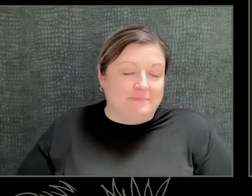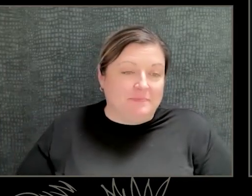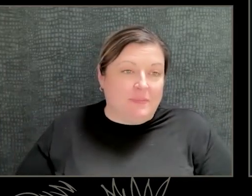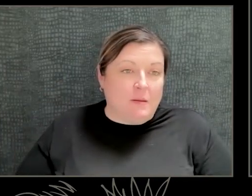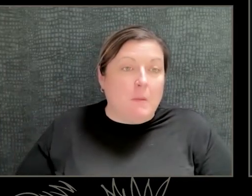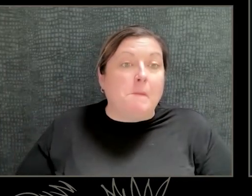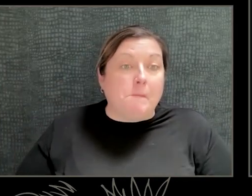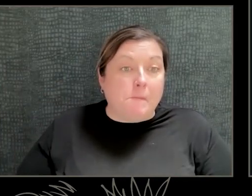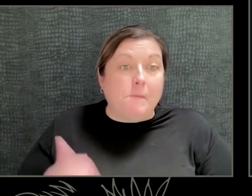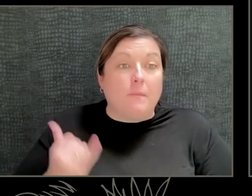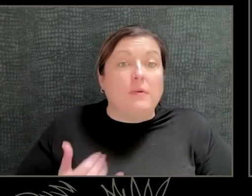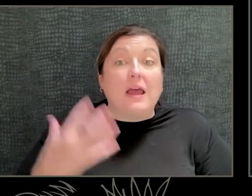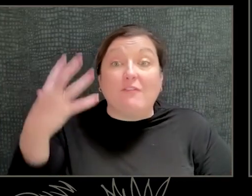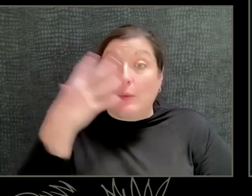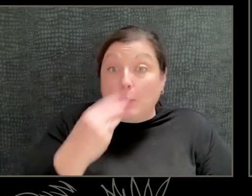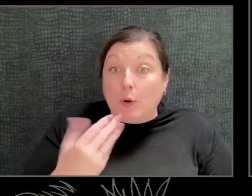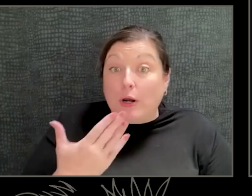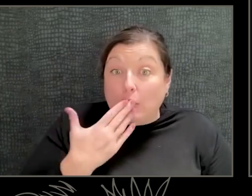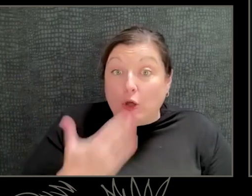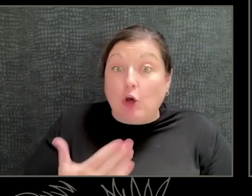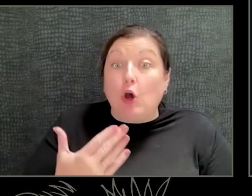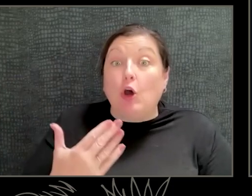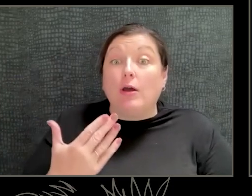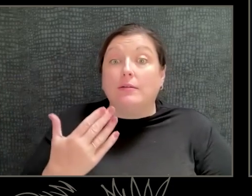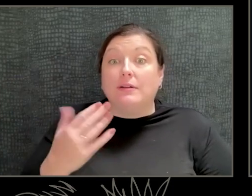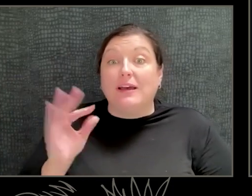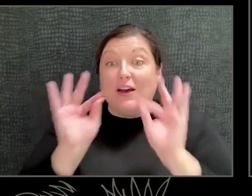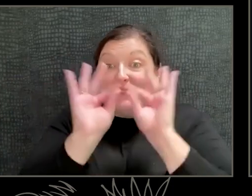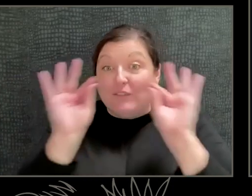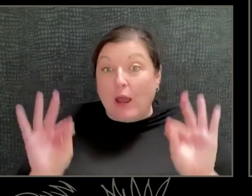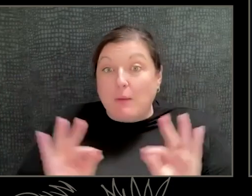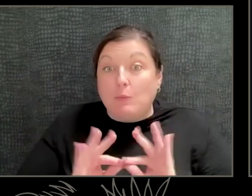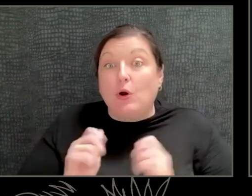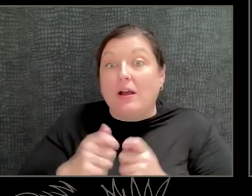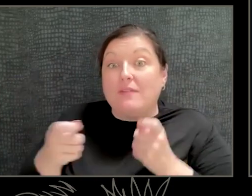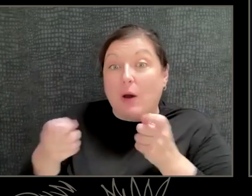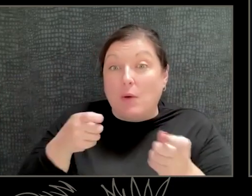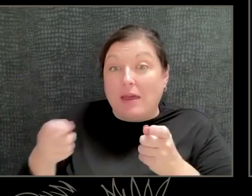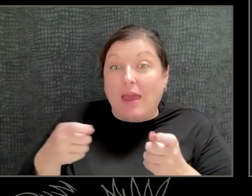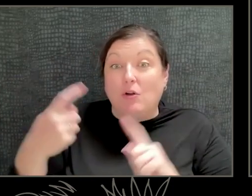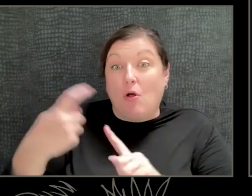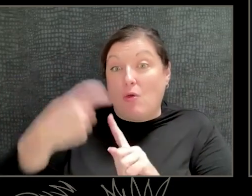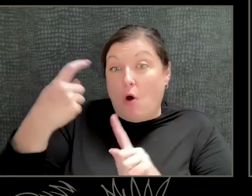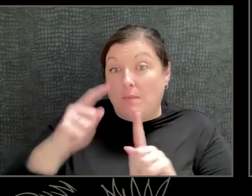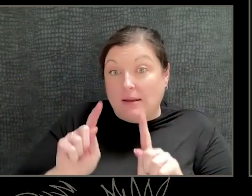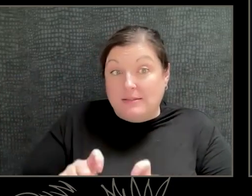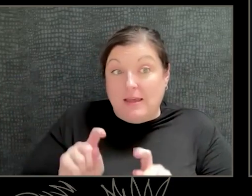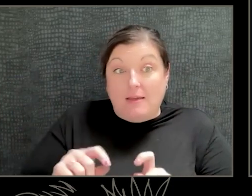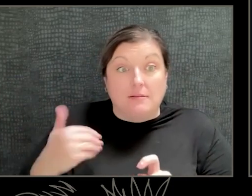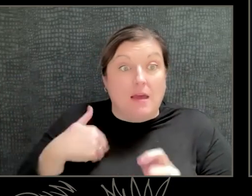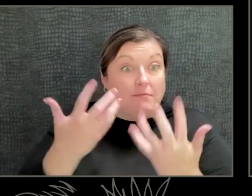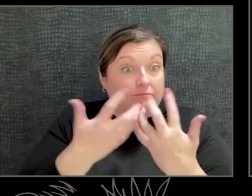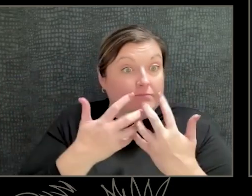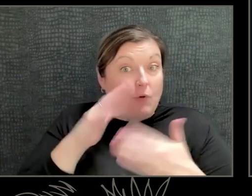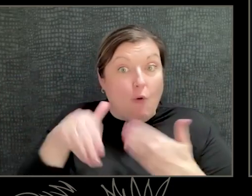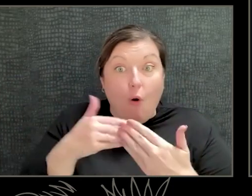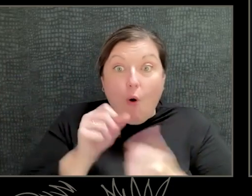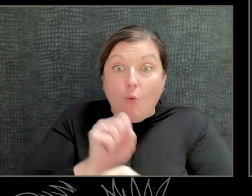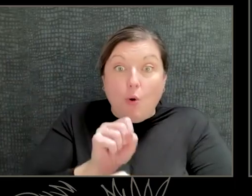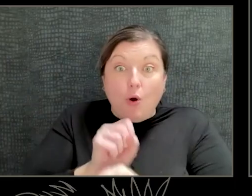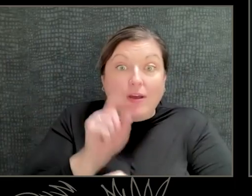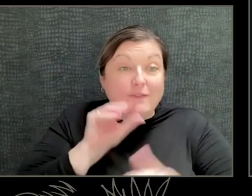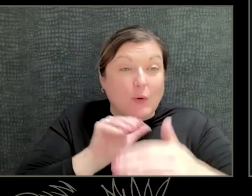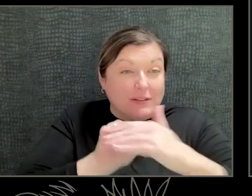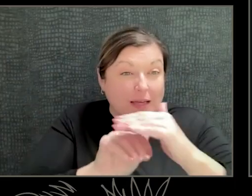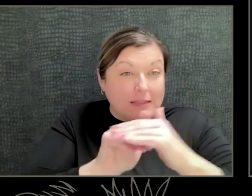So now we have a pretty good framework for how we handle running these automated tests, and we have it all working for accessibility tests, so we can